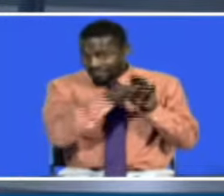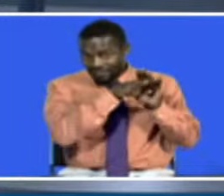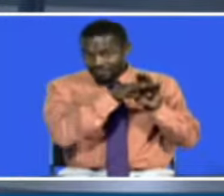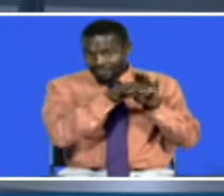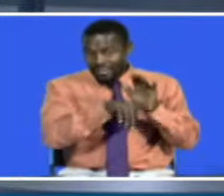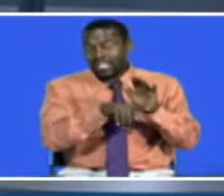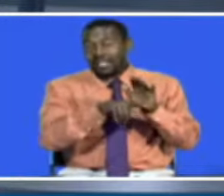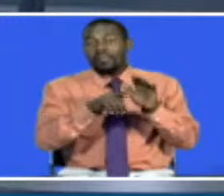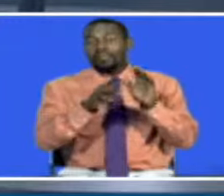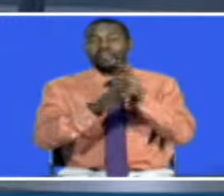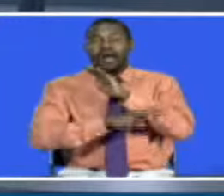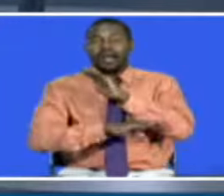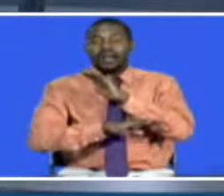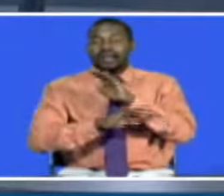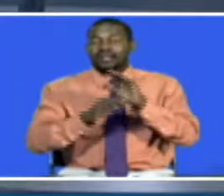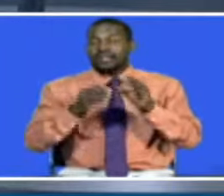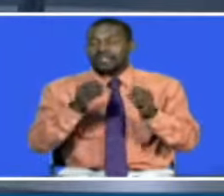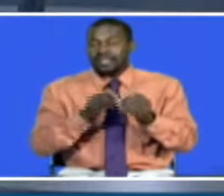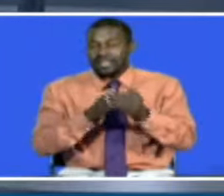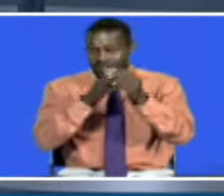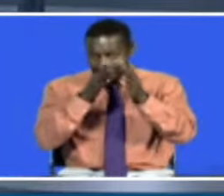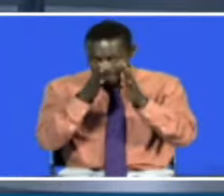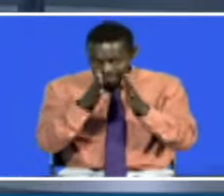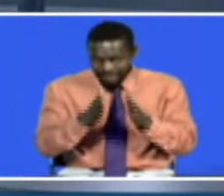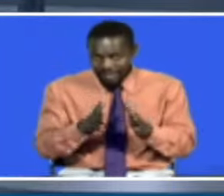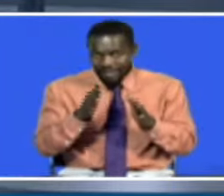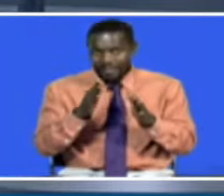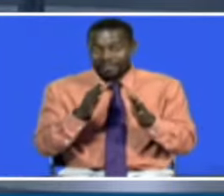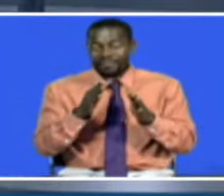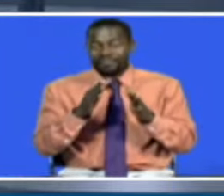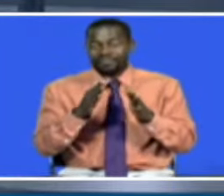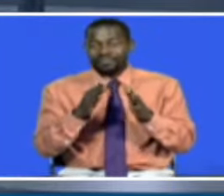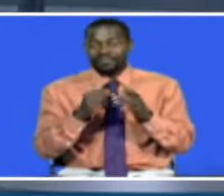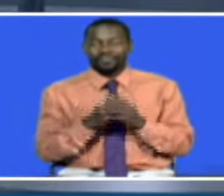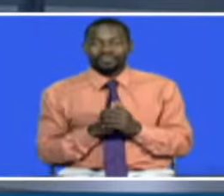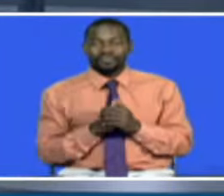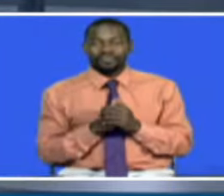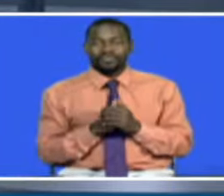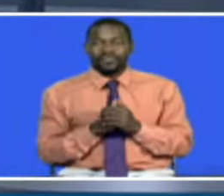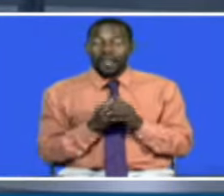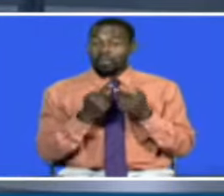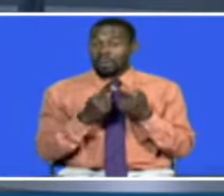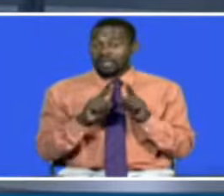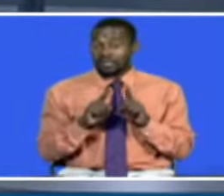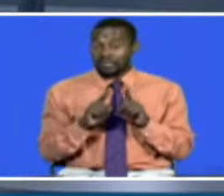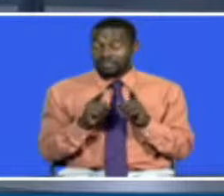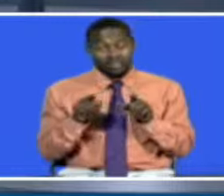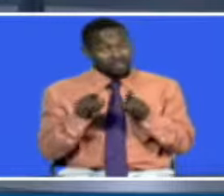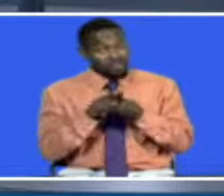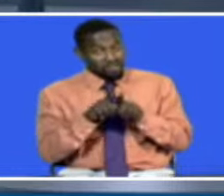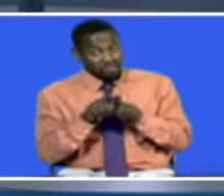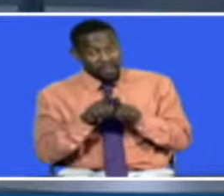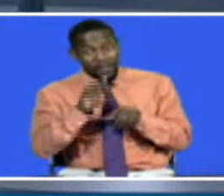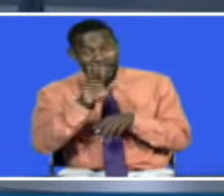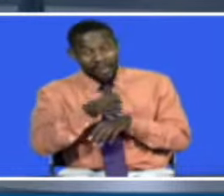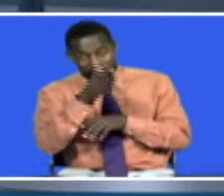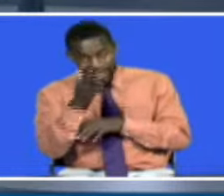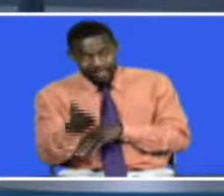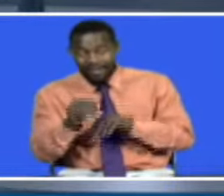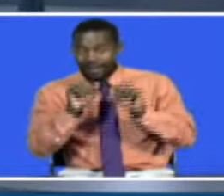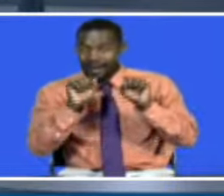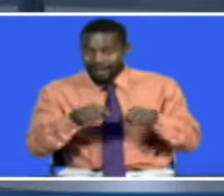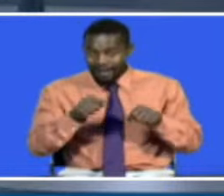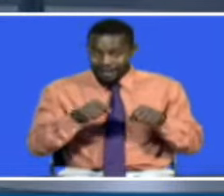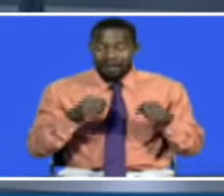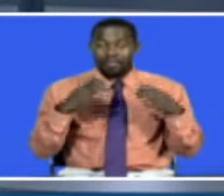tag and trade it with some level of independence and confidence that they can exert and exercise